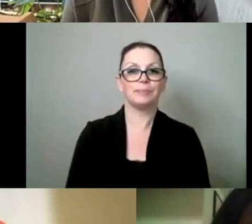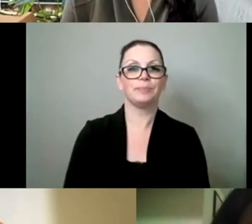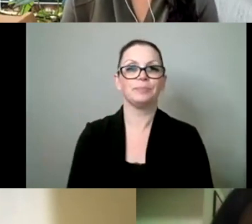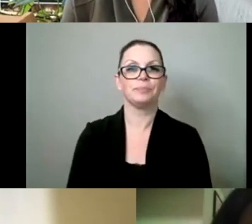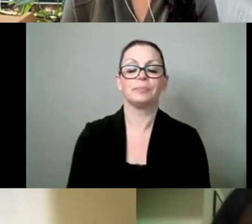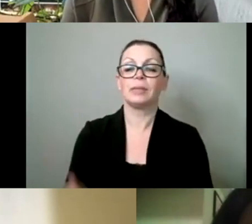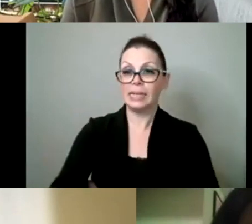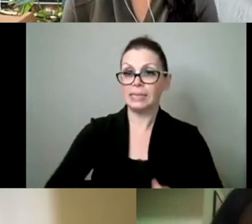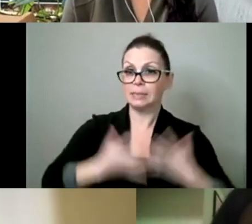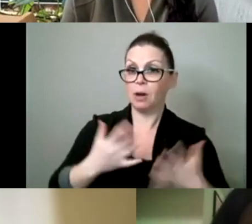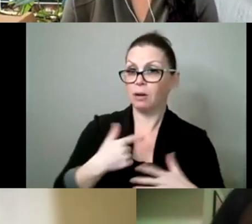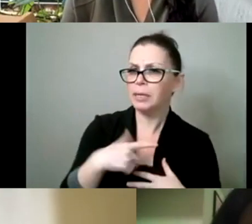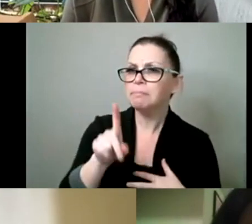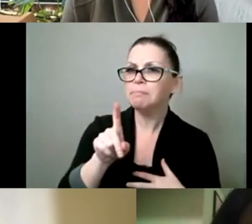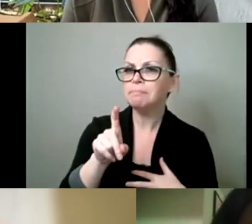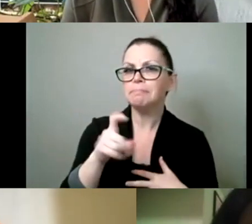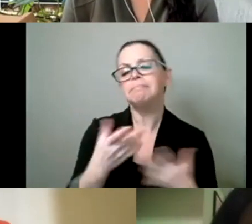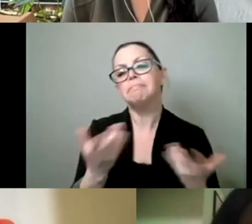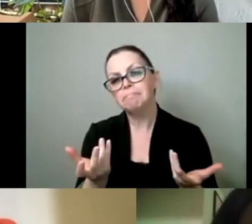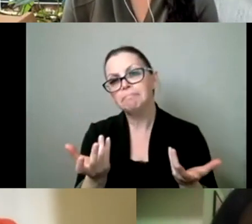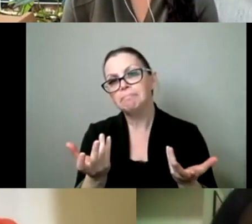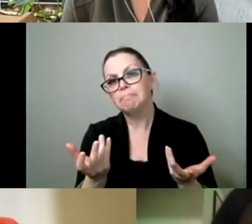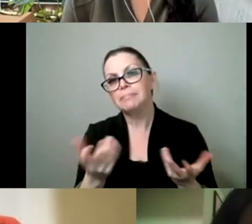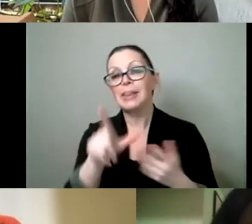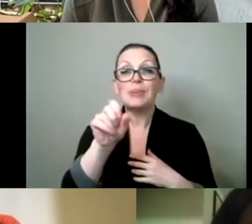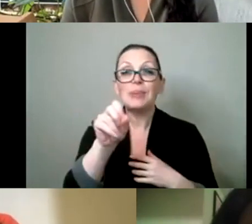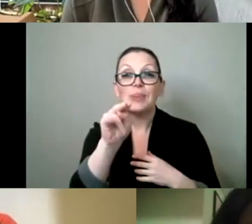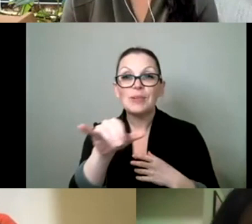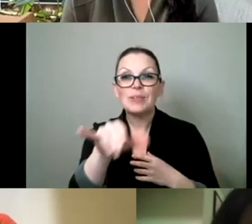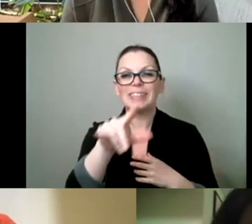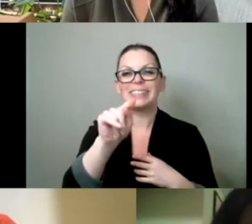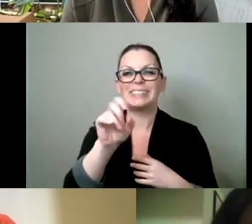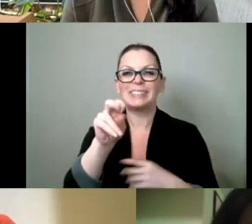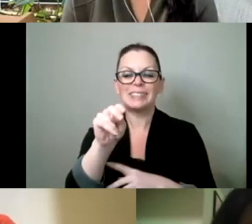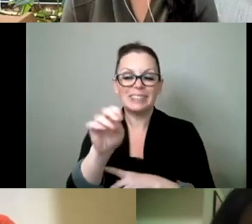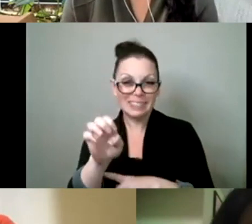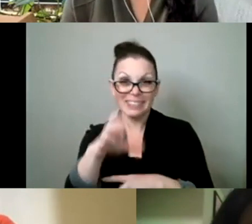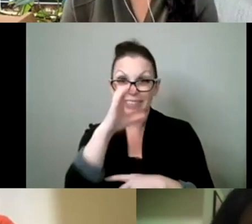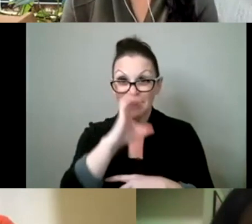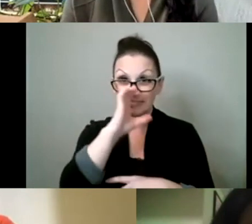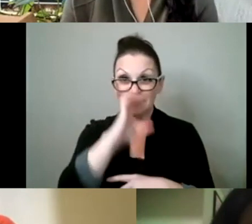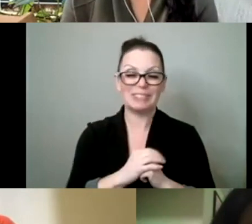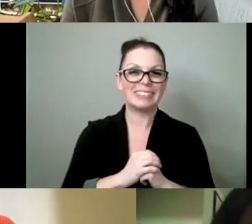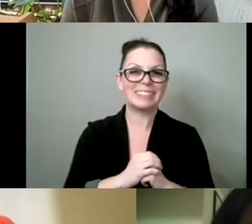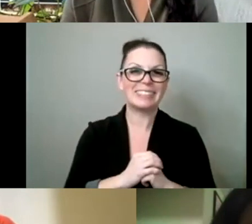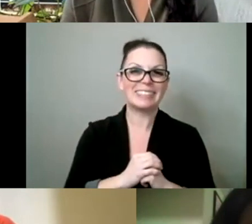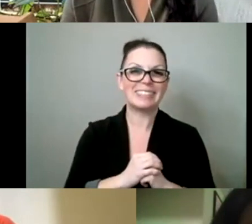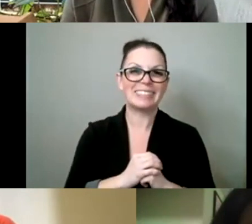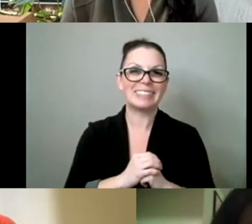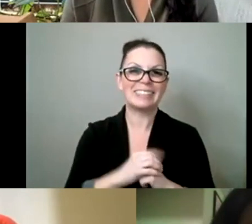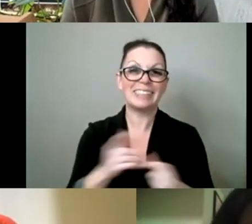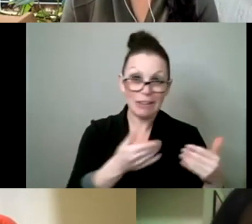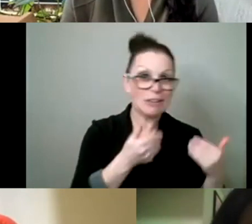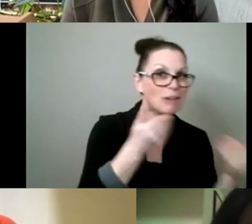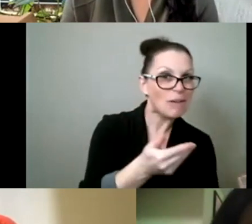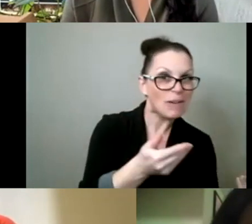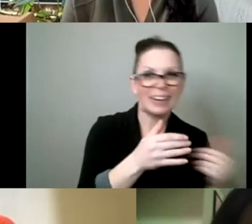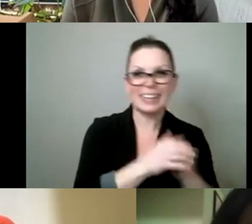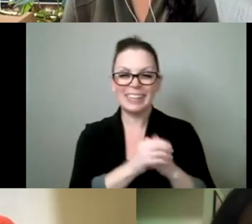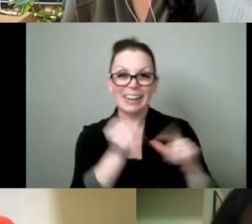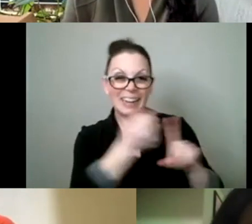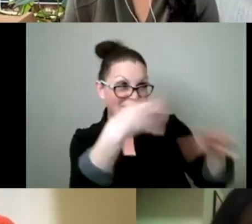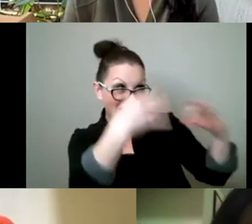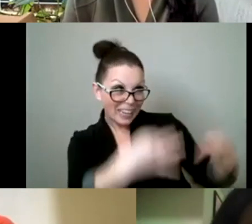What inspired me? Looney Tunes cartoons. And tell us more.